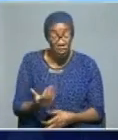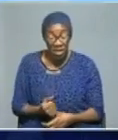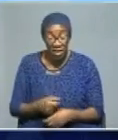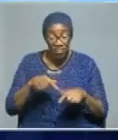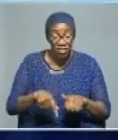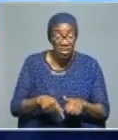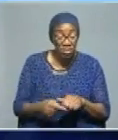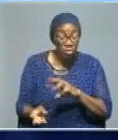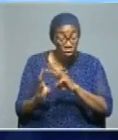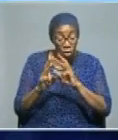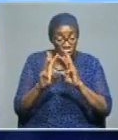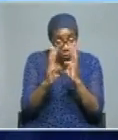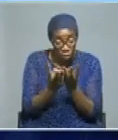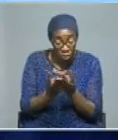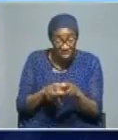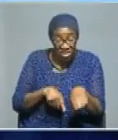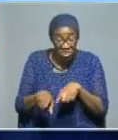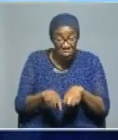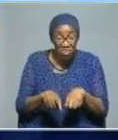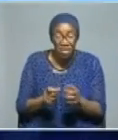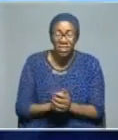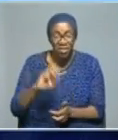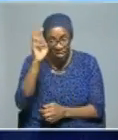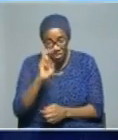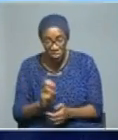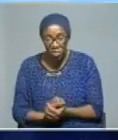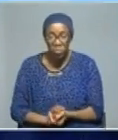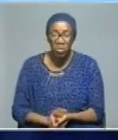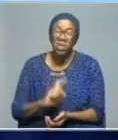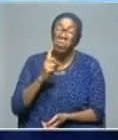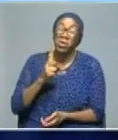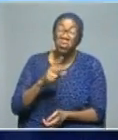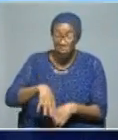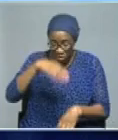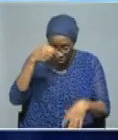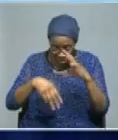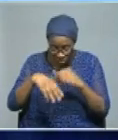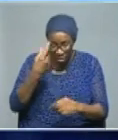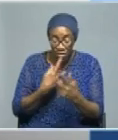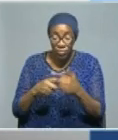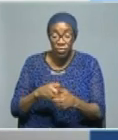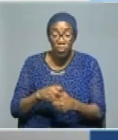But from your perspective, what do you feel Namibia should take away from the experience of hosting this event?